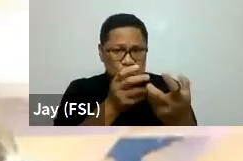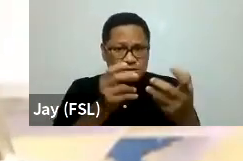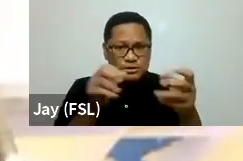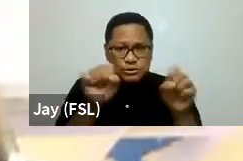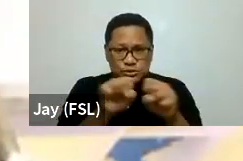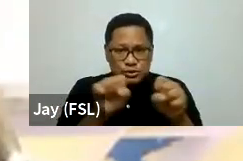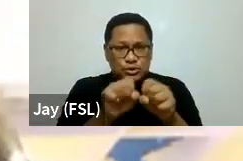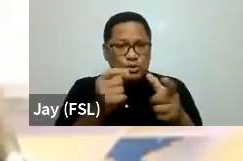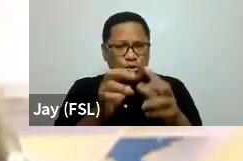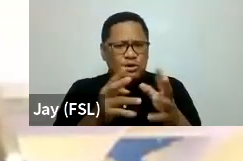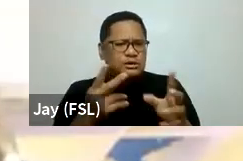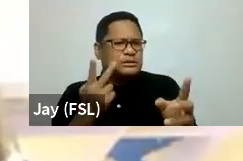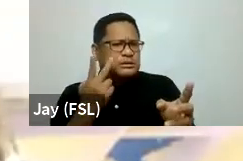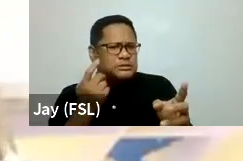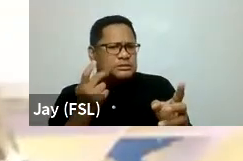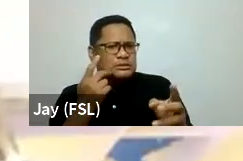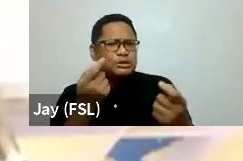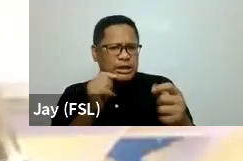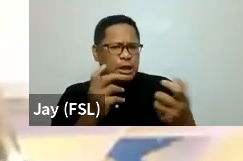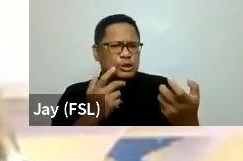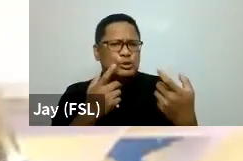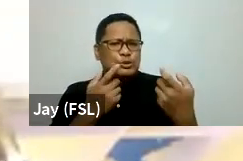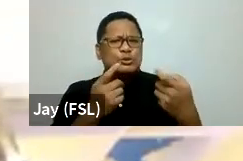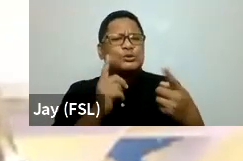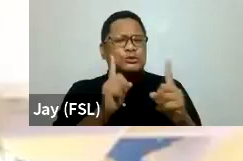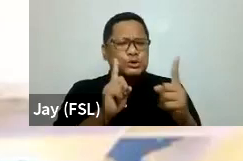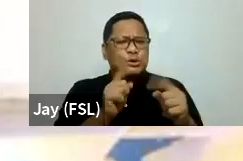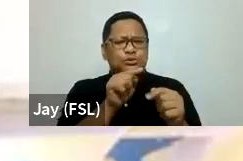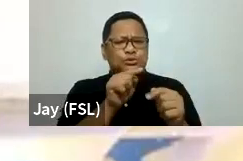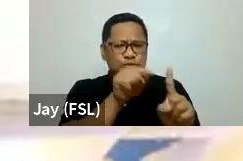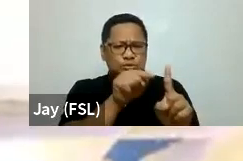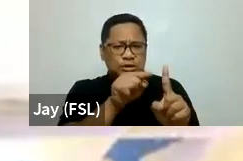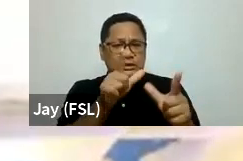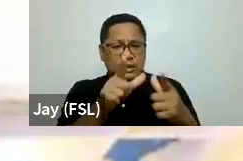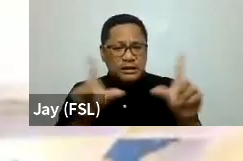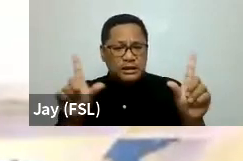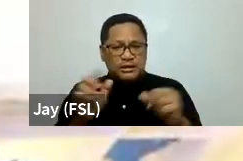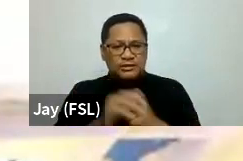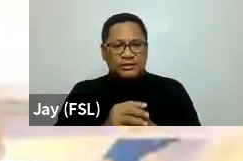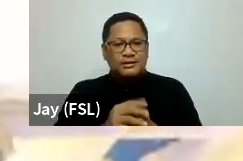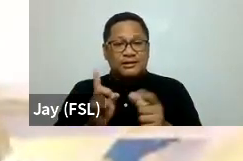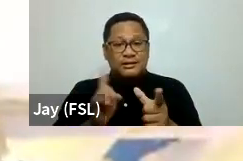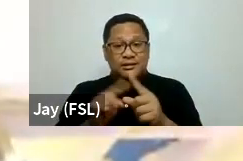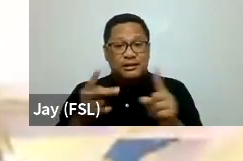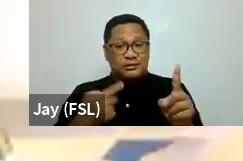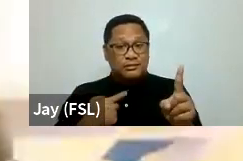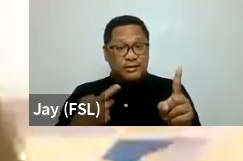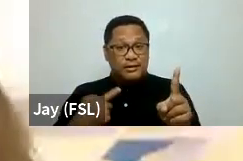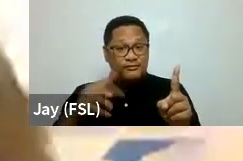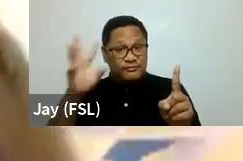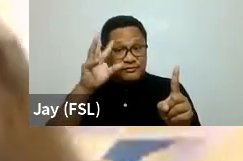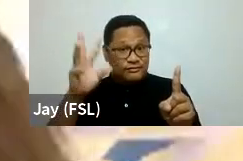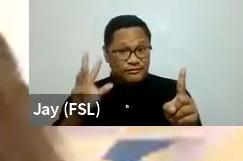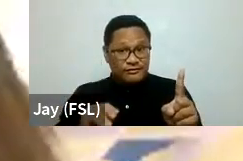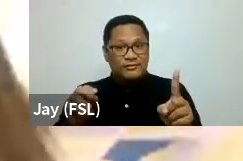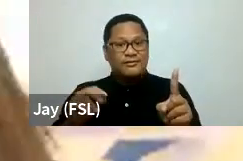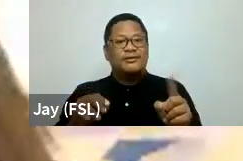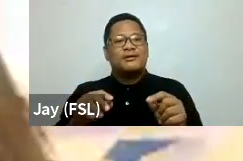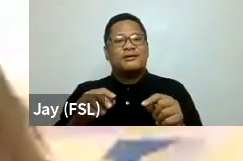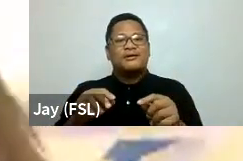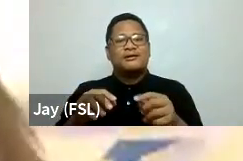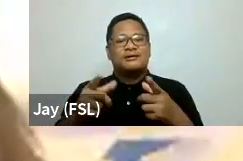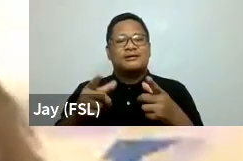to speak his language. And with me is an authentic Spanish